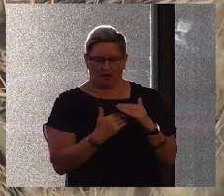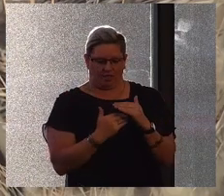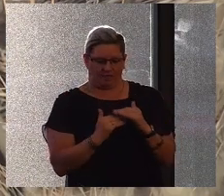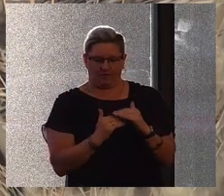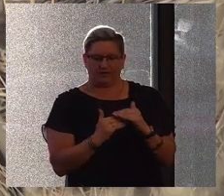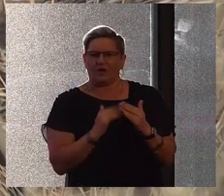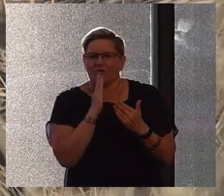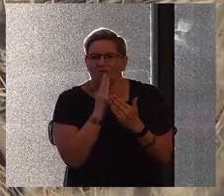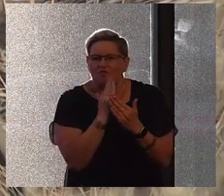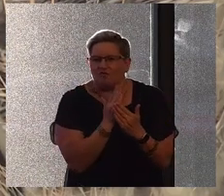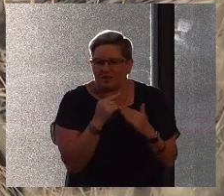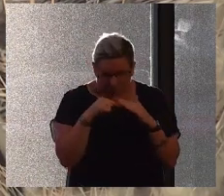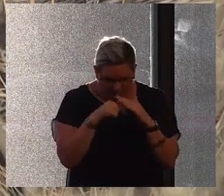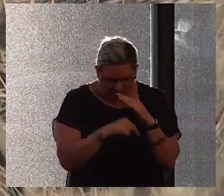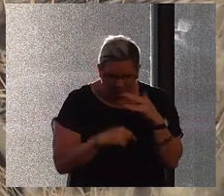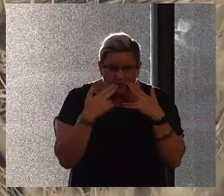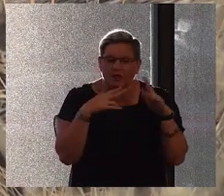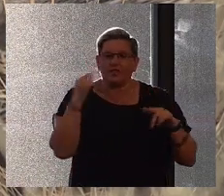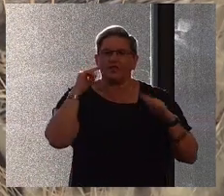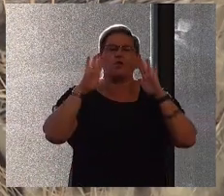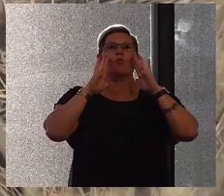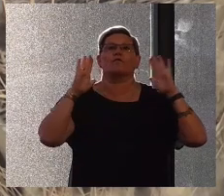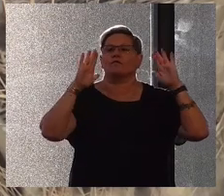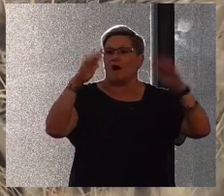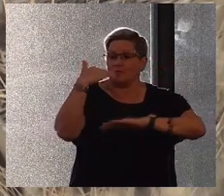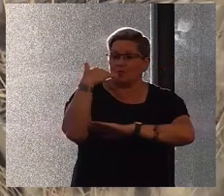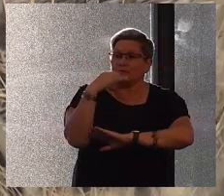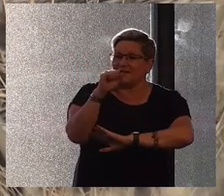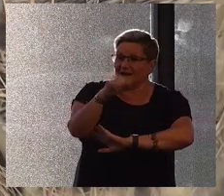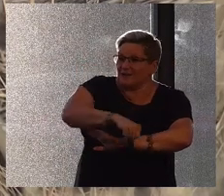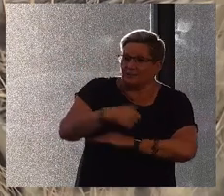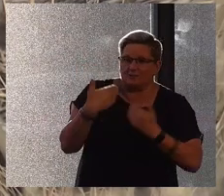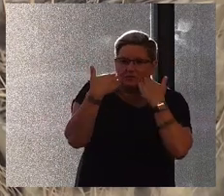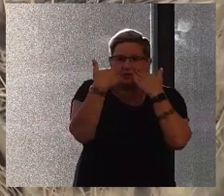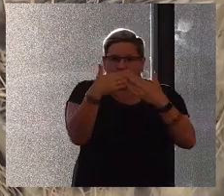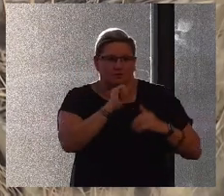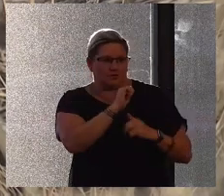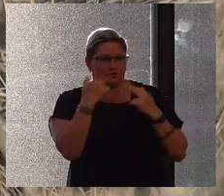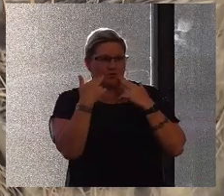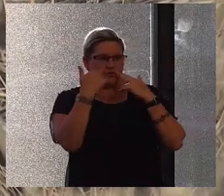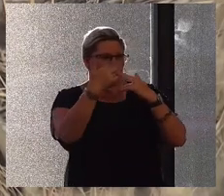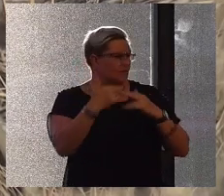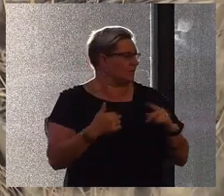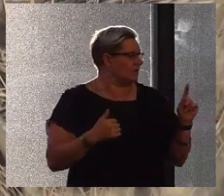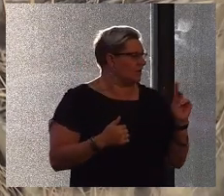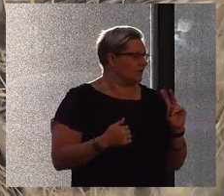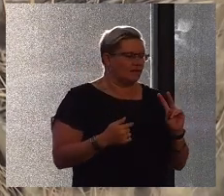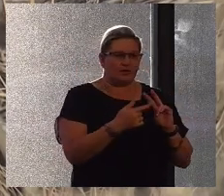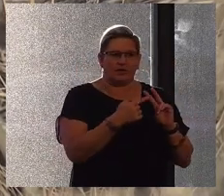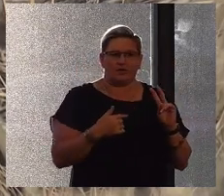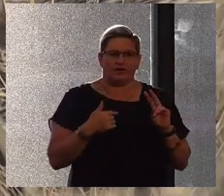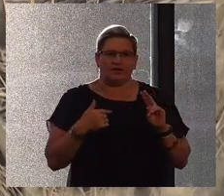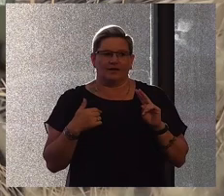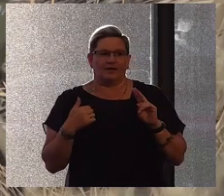real Swifties, even though we think she's absolutely fabulous. We're the other type of Swiftie. Yeah, well, you know, this is the